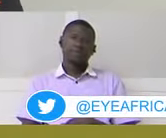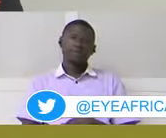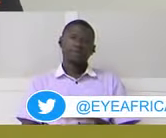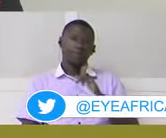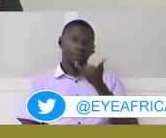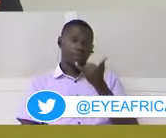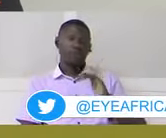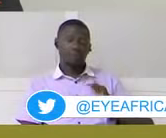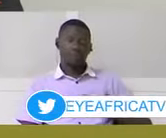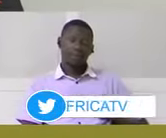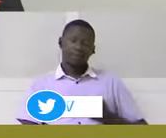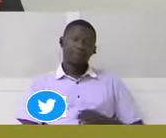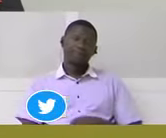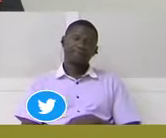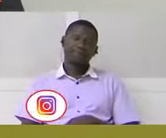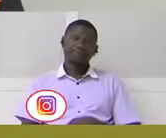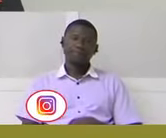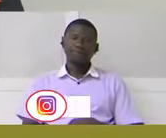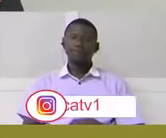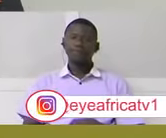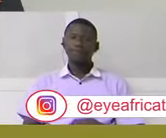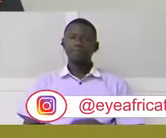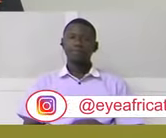Yes, ma. Hade.